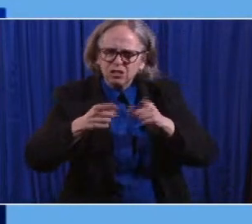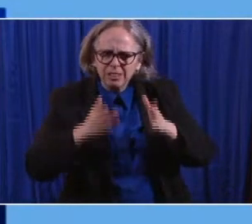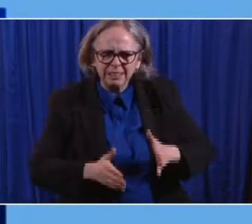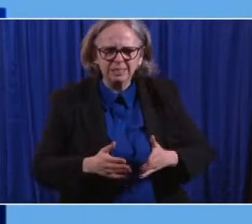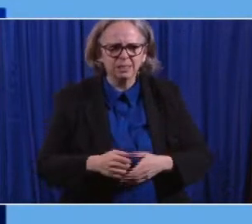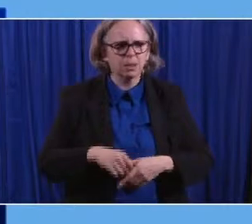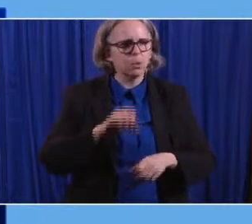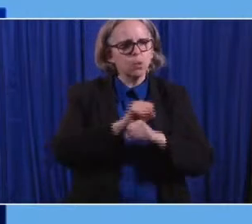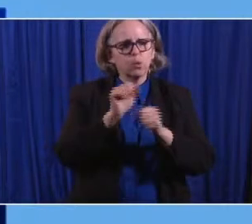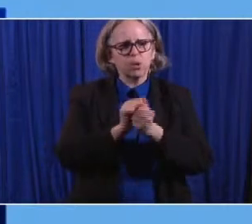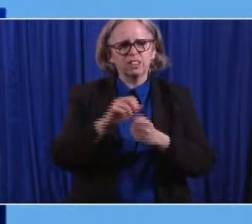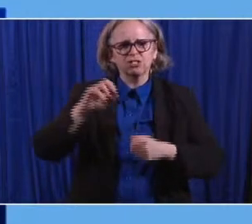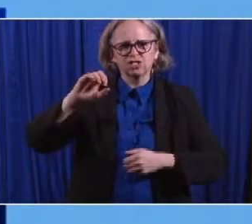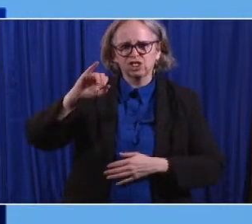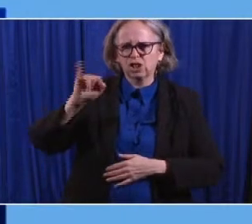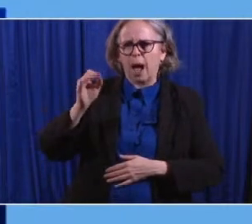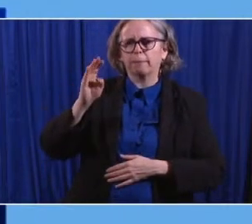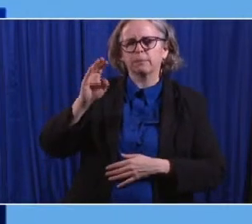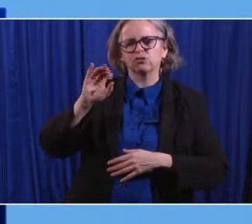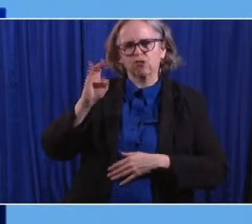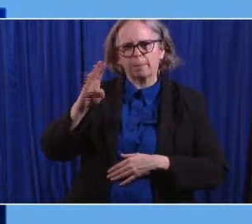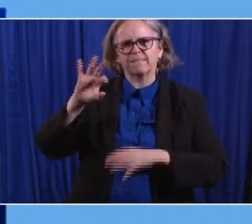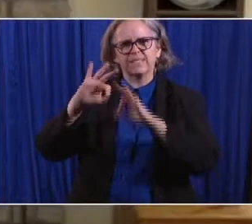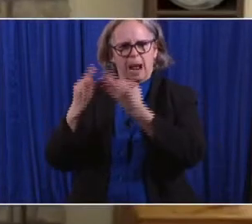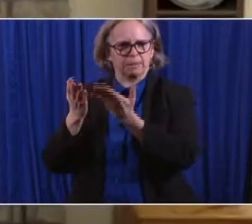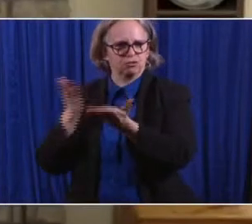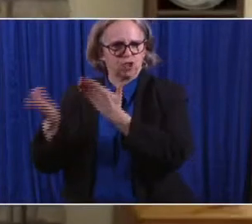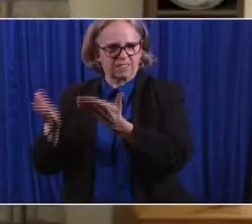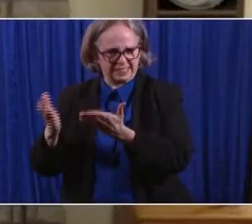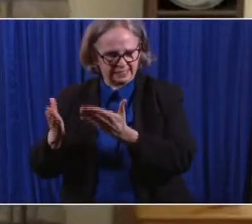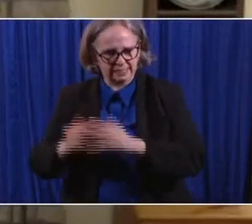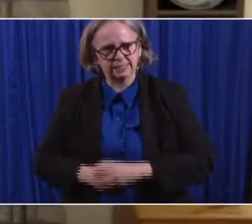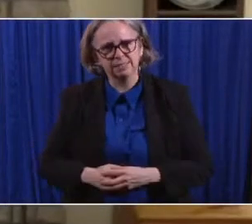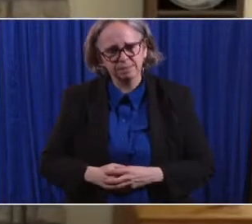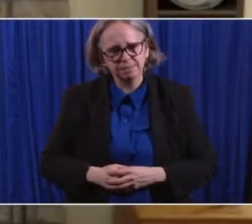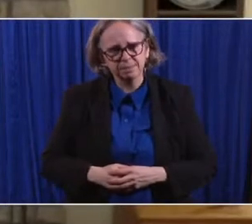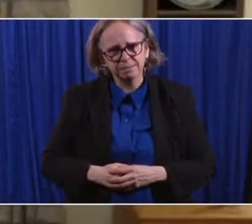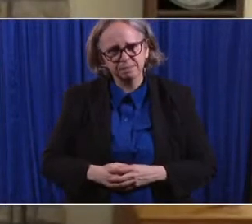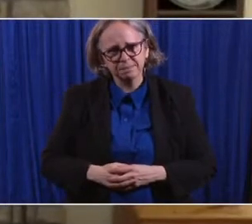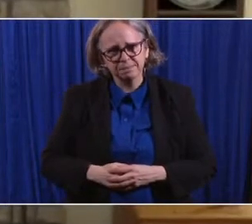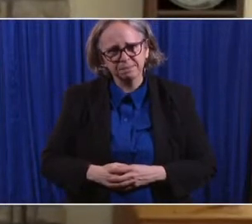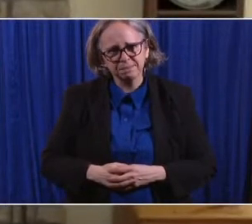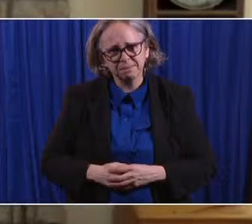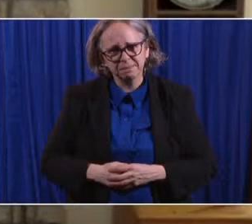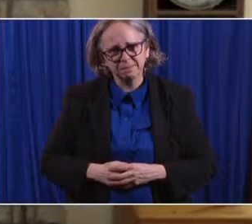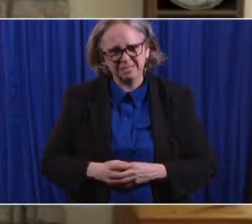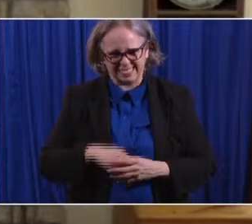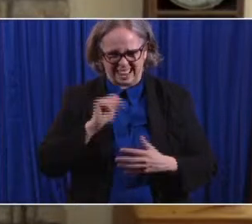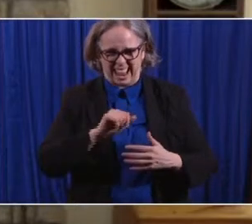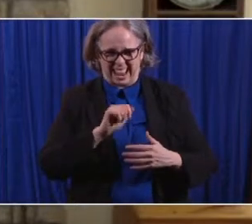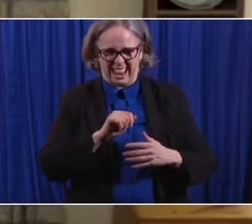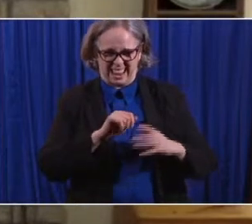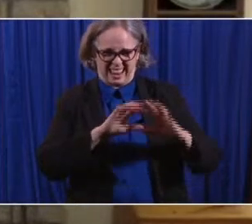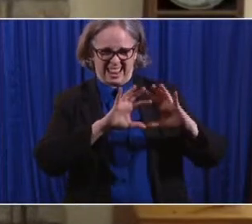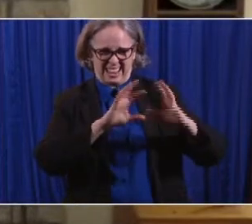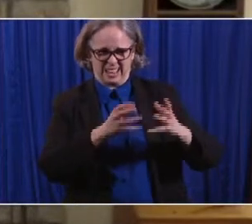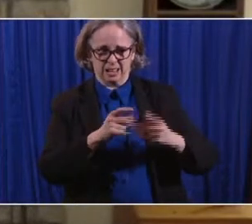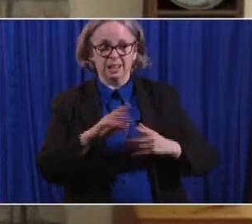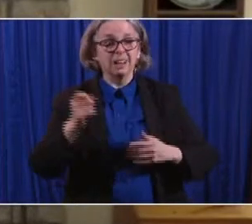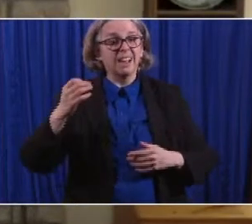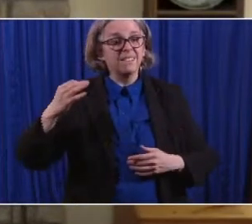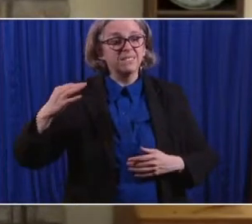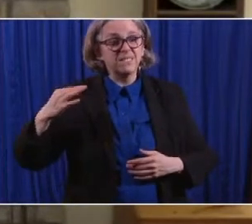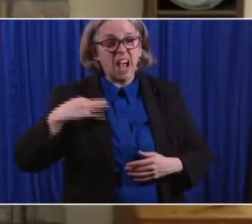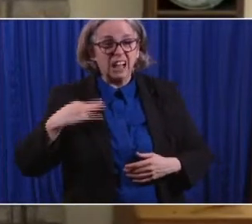county job and family service agencies. This phase does not include parent volunteers, board members, or